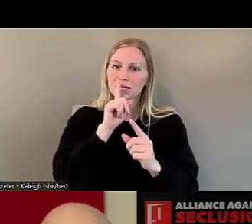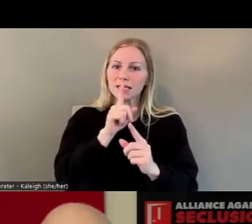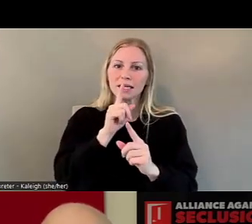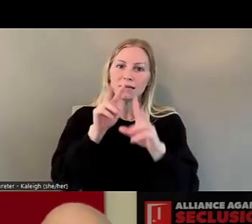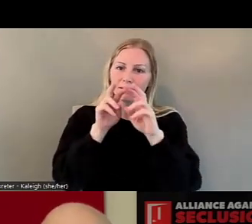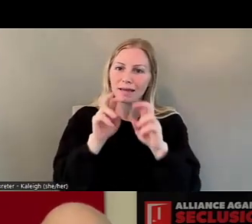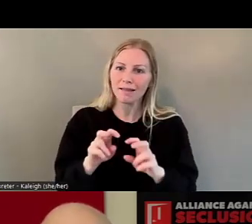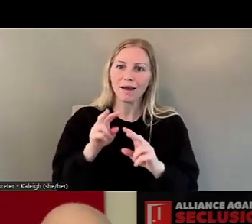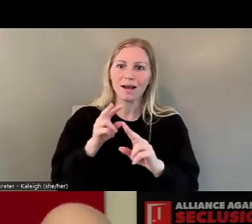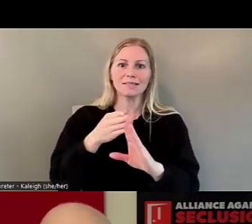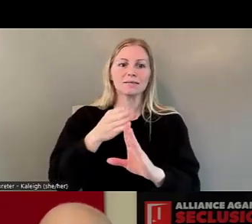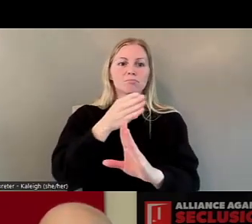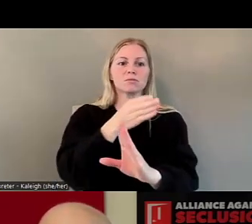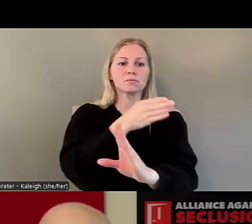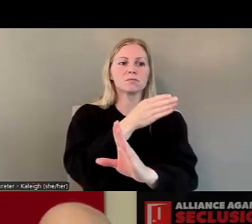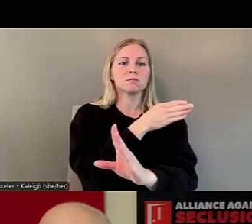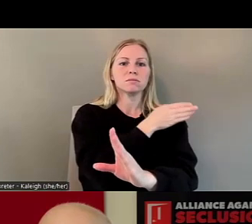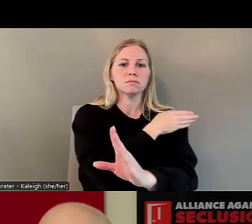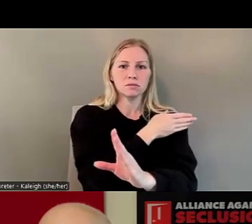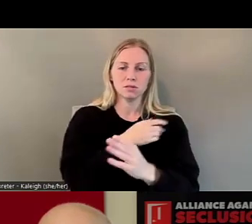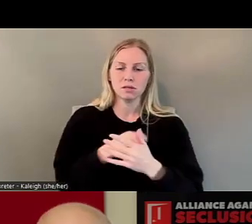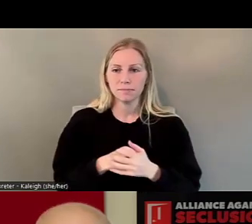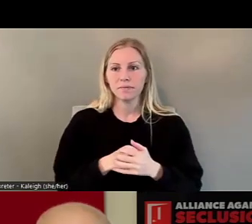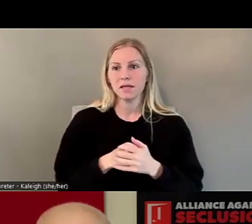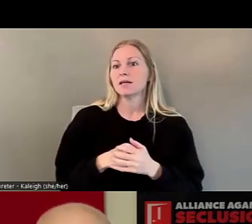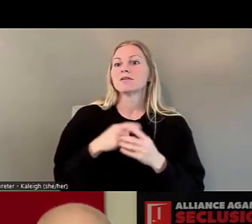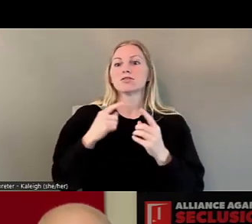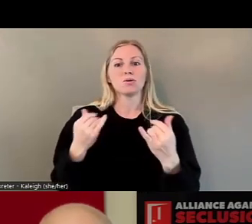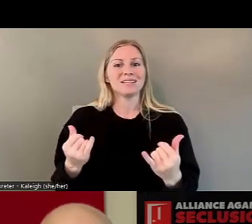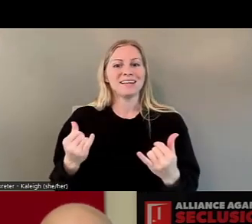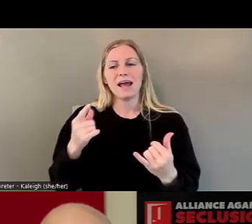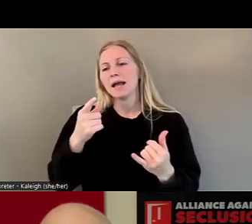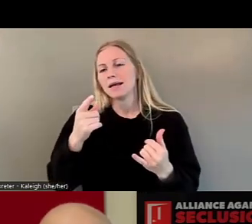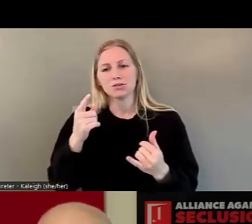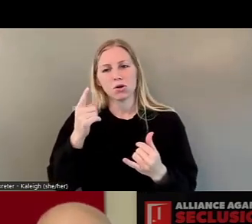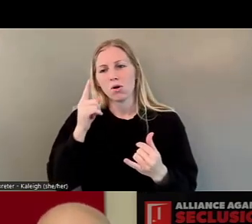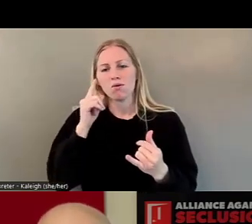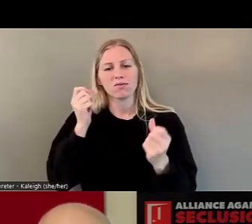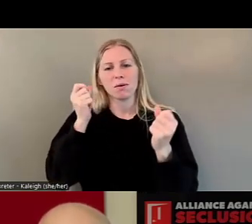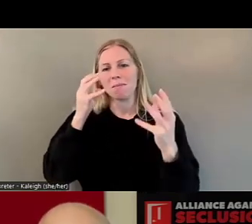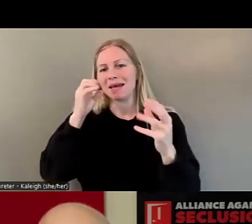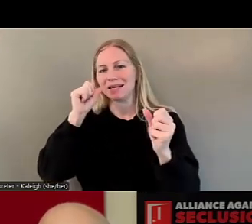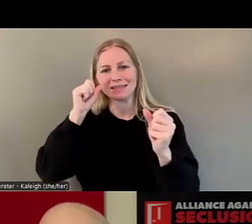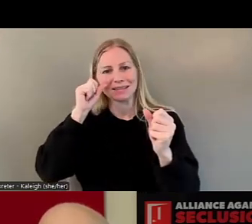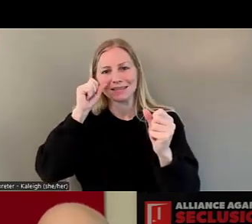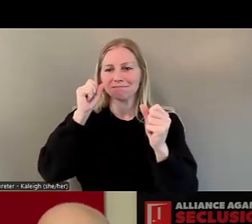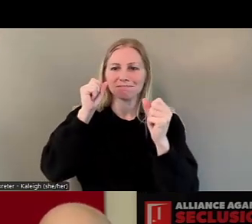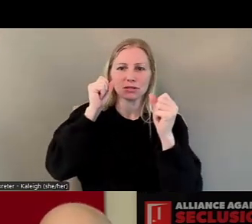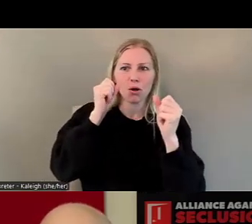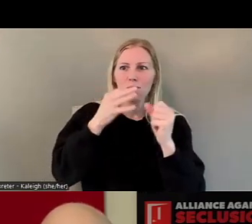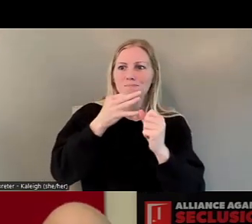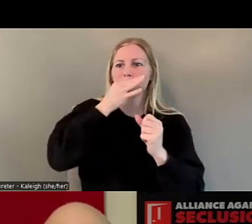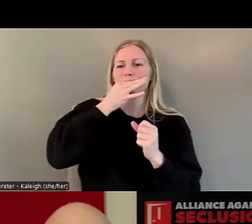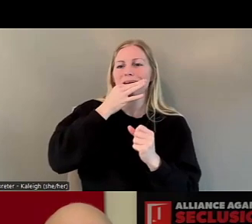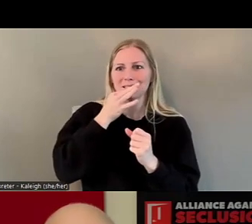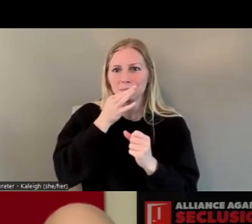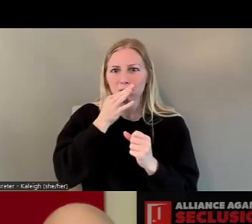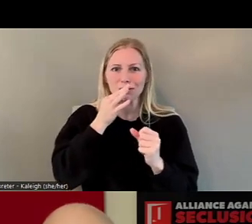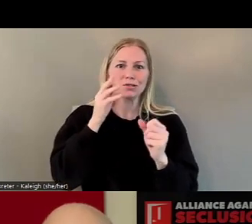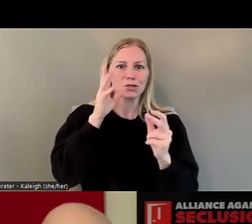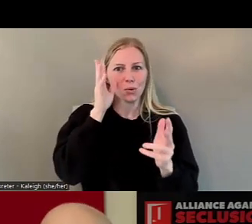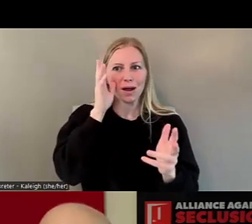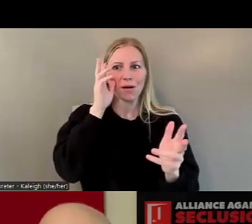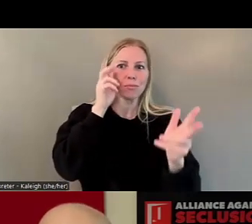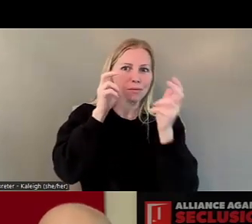hearing from amazing experts in this field who are focused on that work to go upstream and